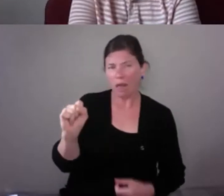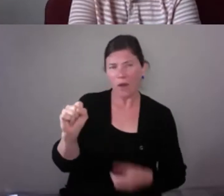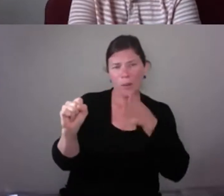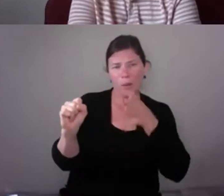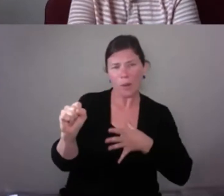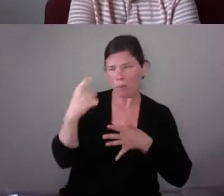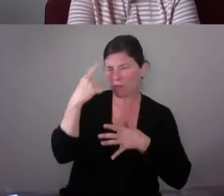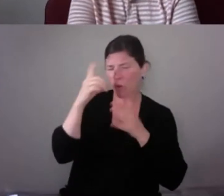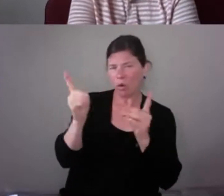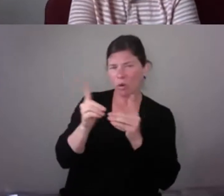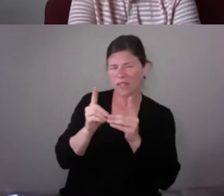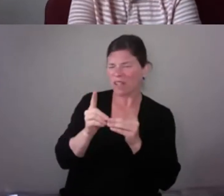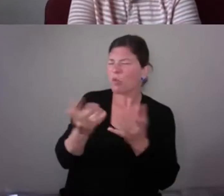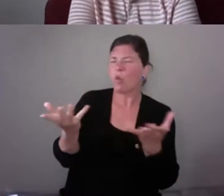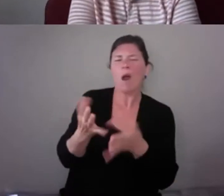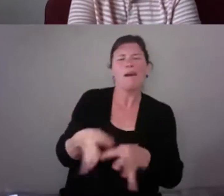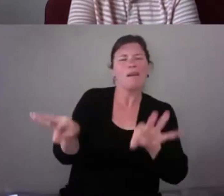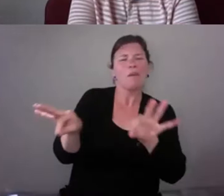kinds of things do you look for?